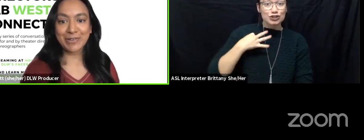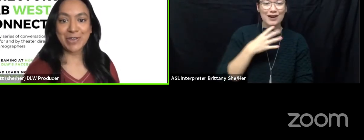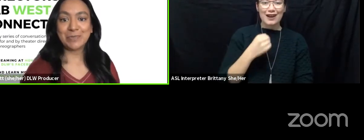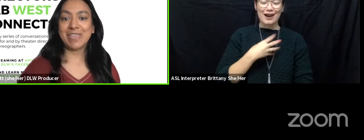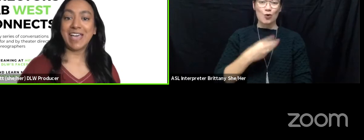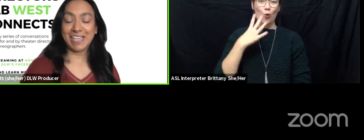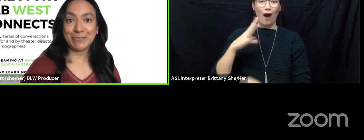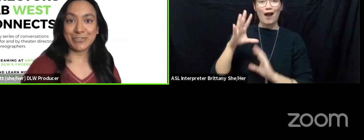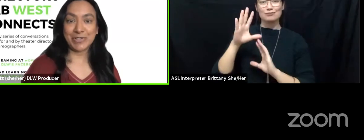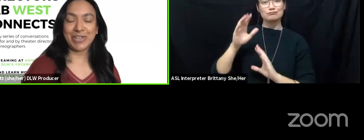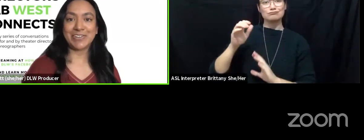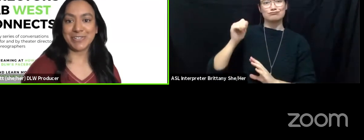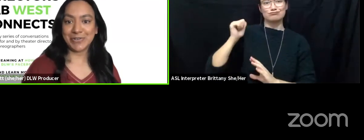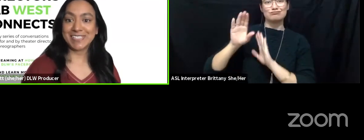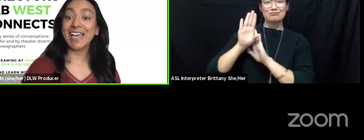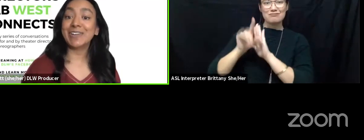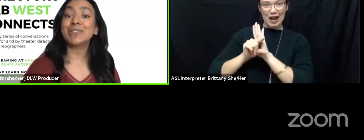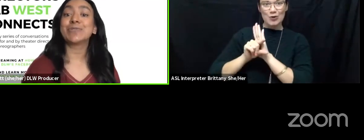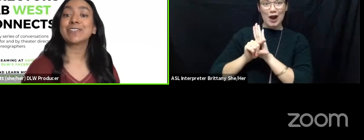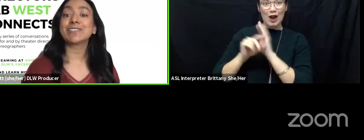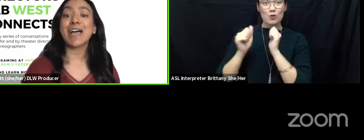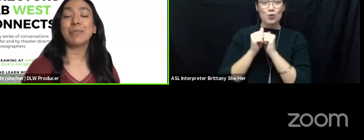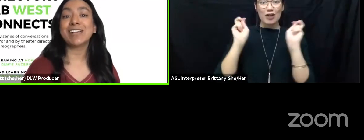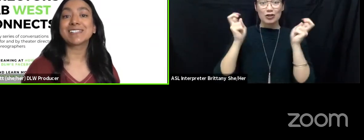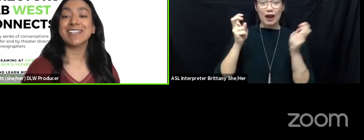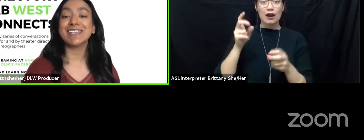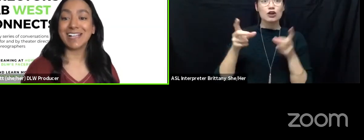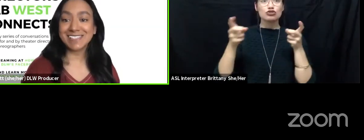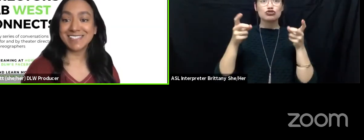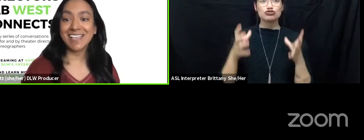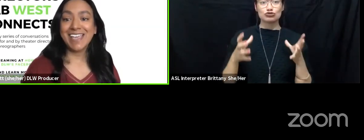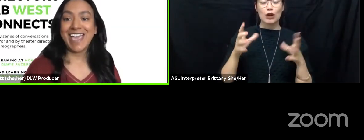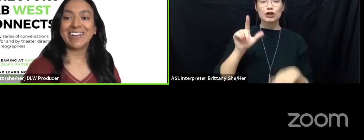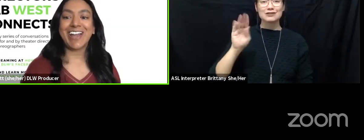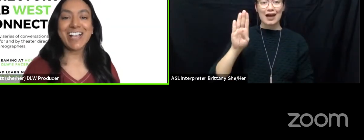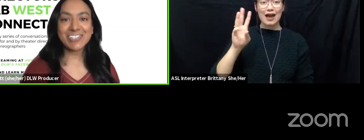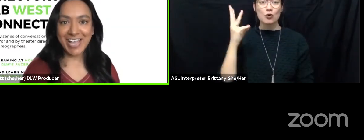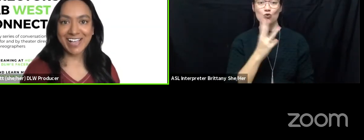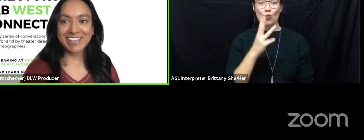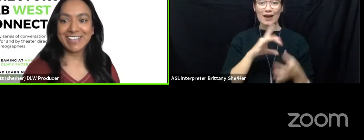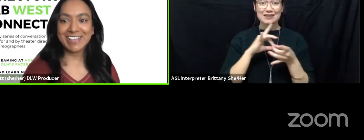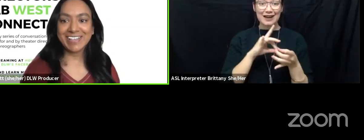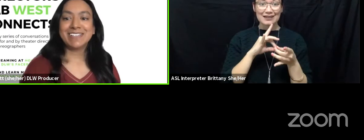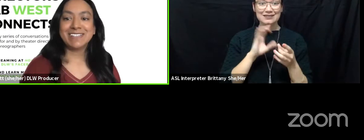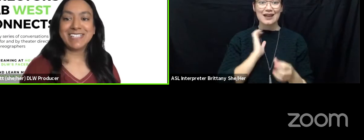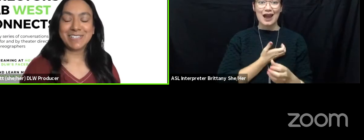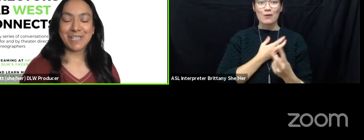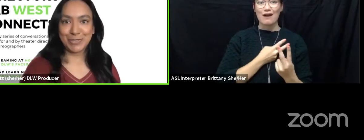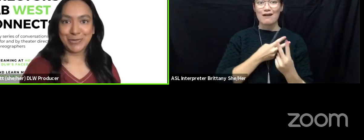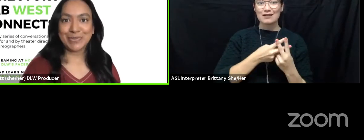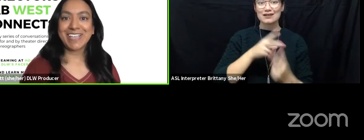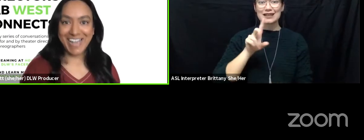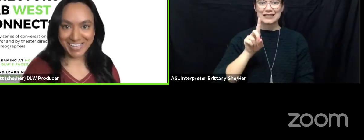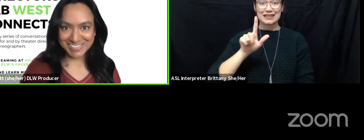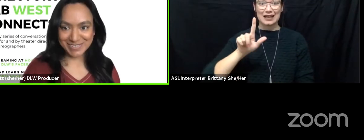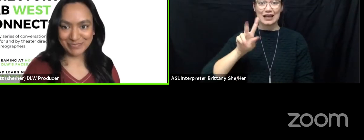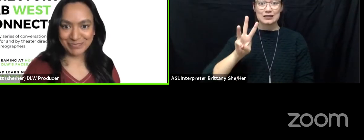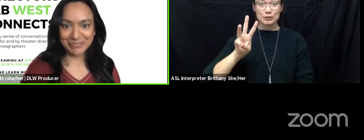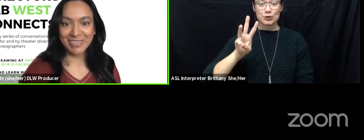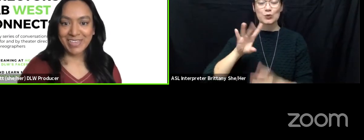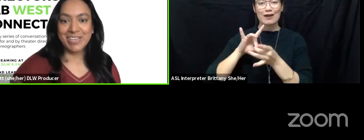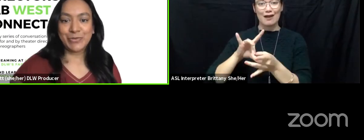virtual background behind featuring our series title, Directors Lab West Connects, and our hashtag, DLW